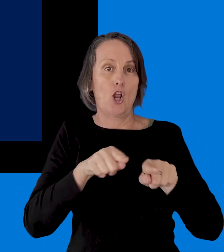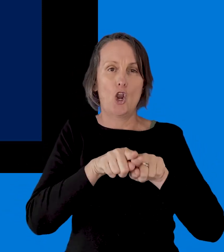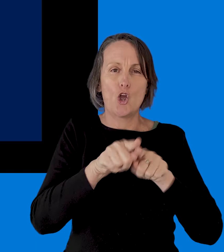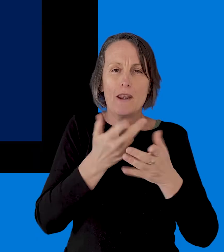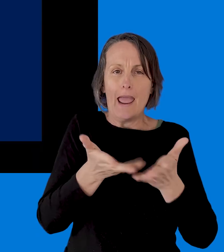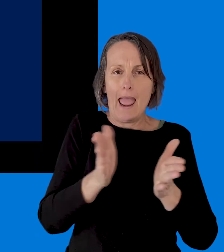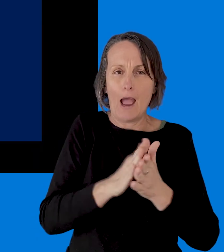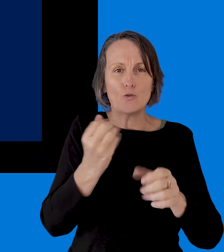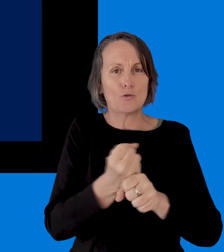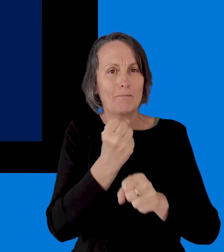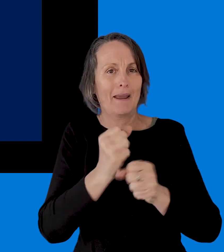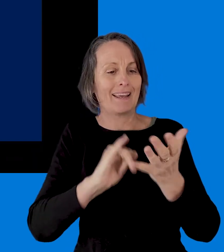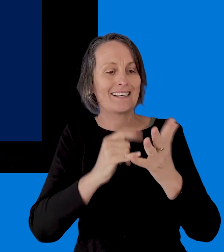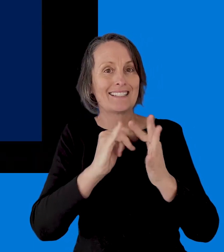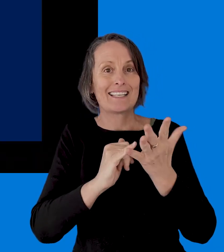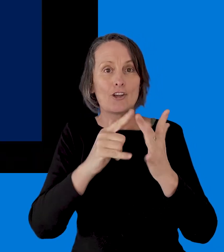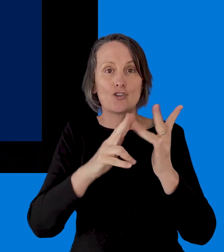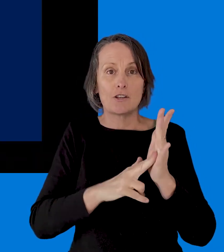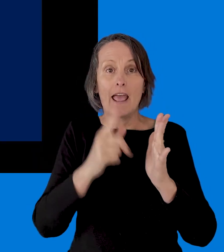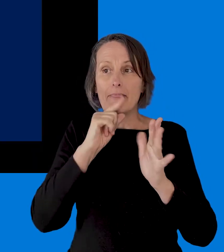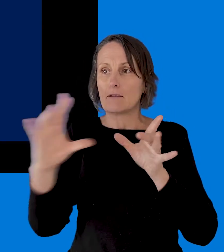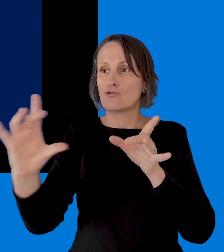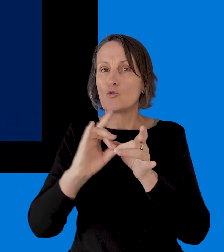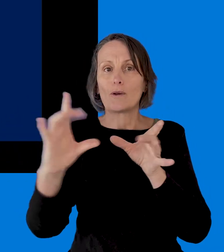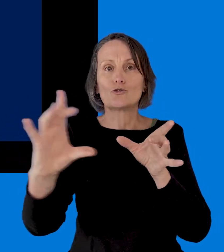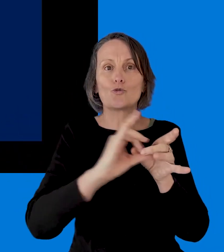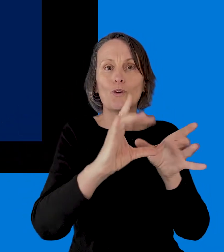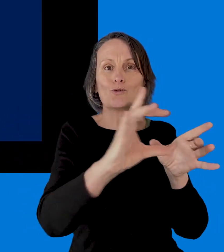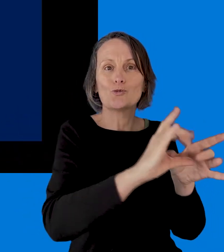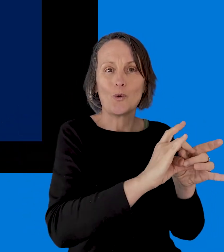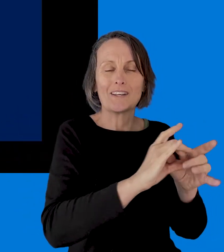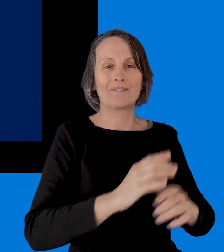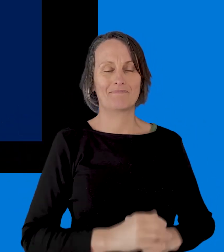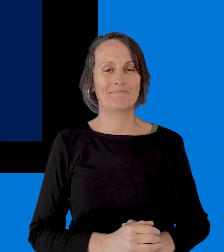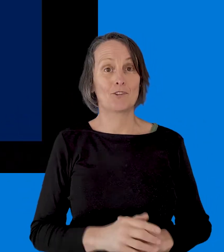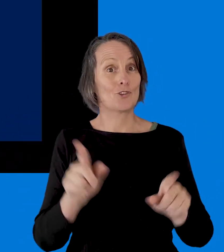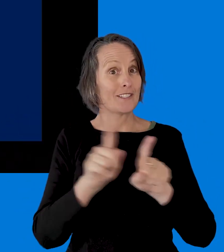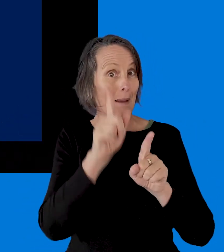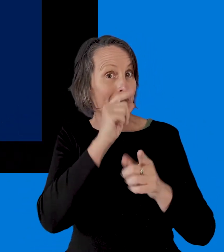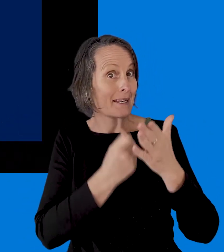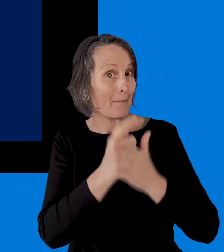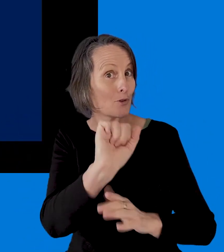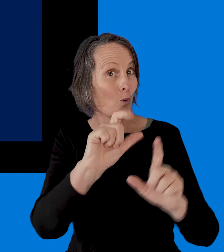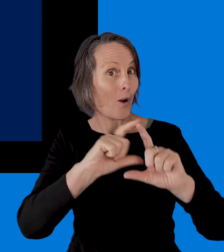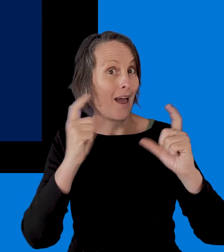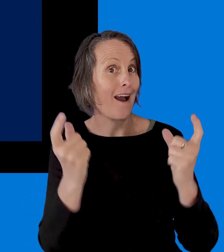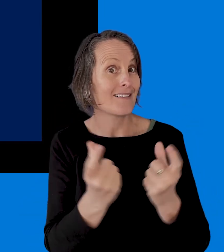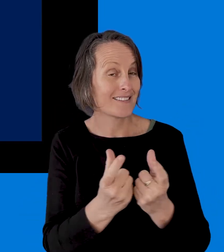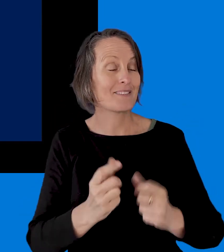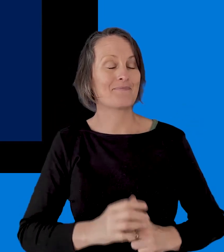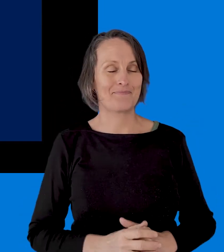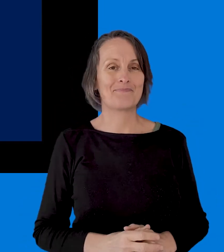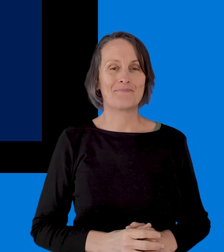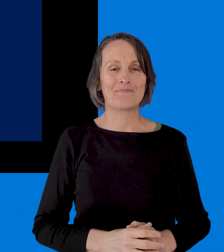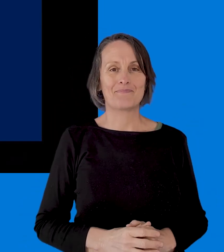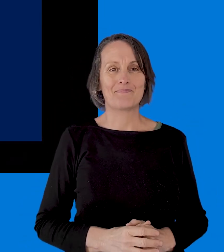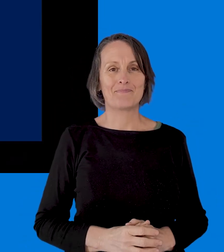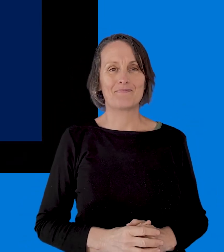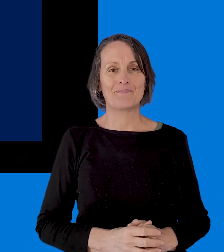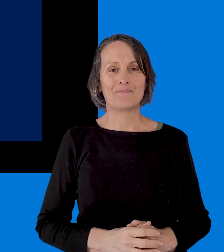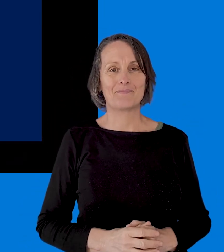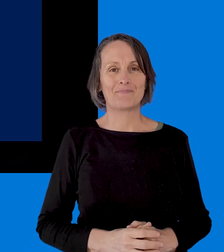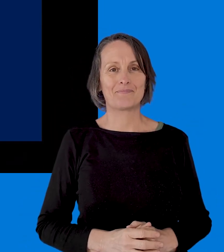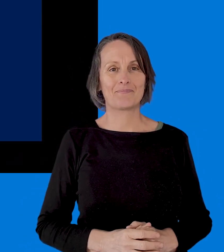can see the steps I go through to actually create a session so you could follow the same thing in your classroom, start a session, and then